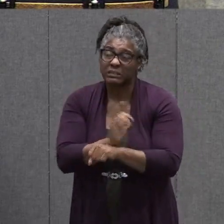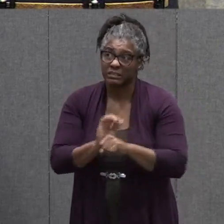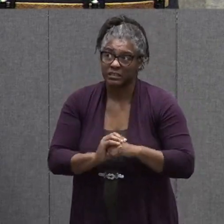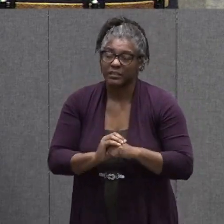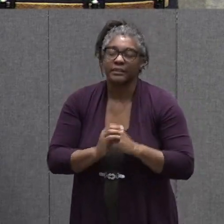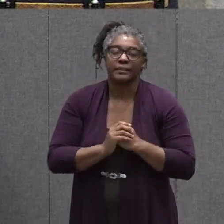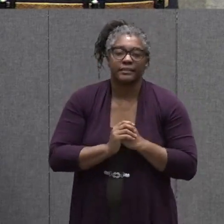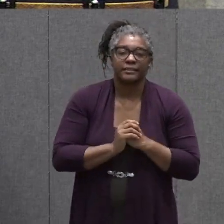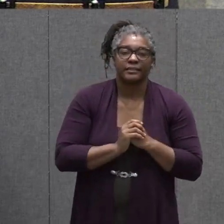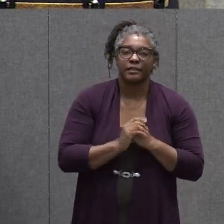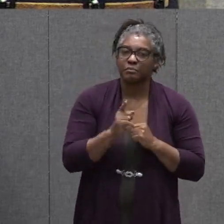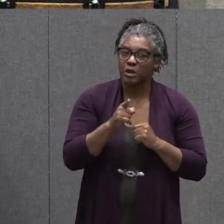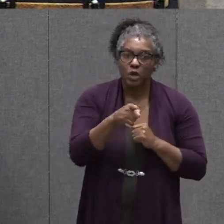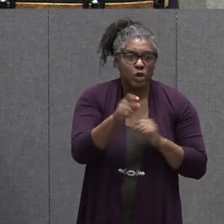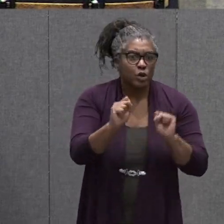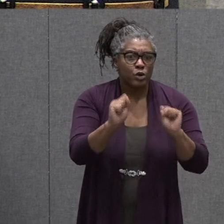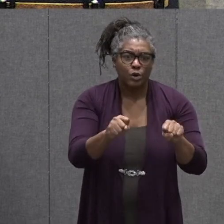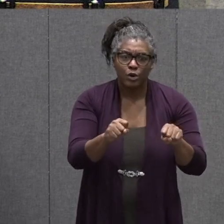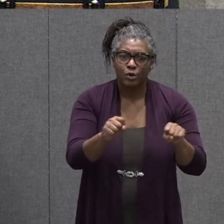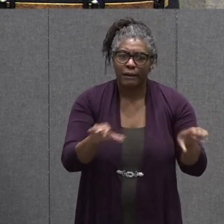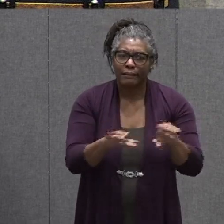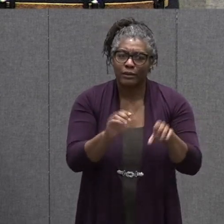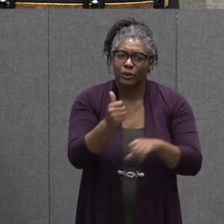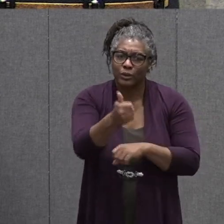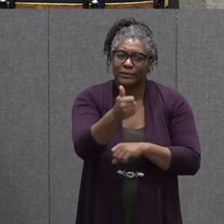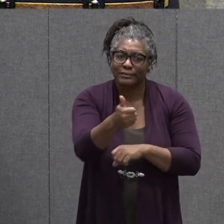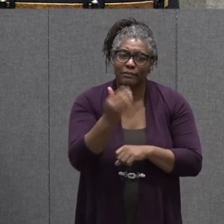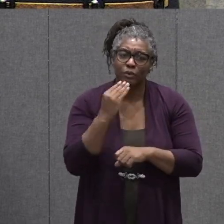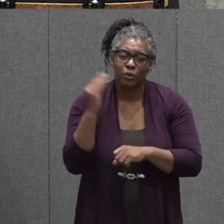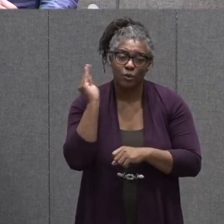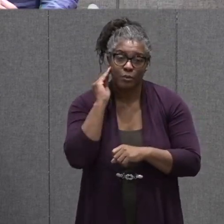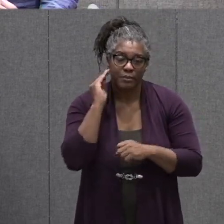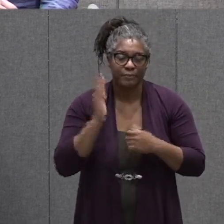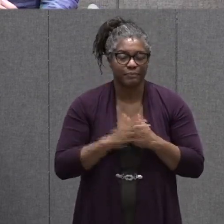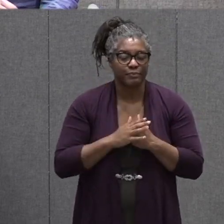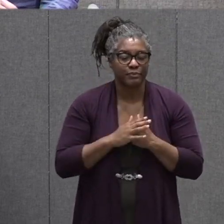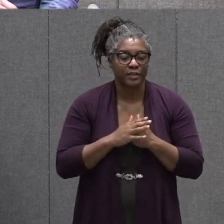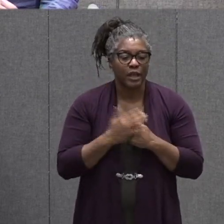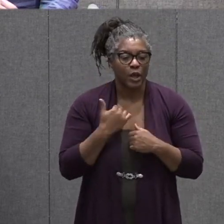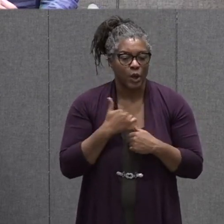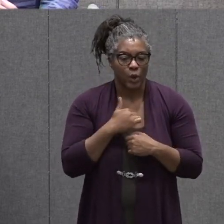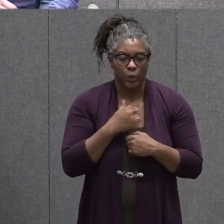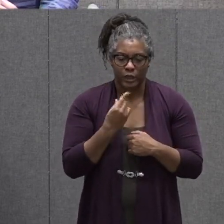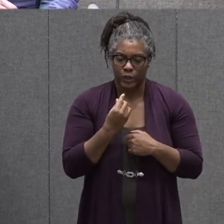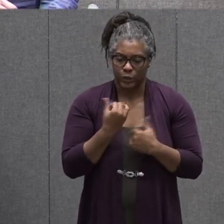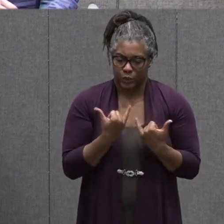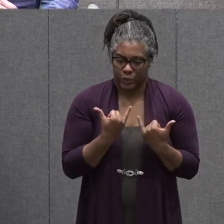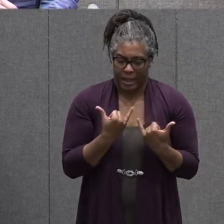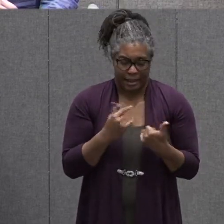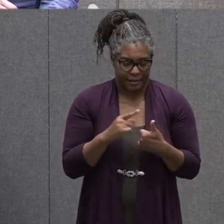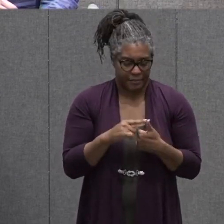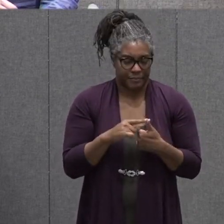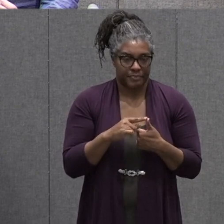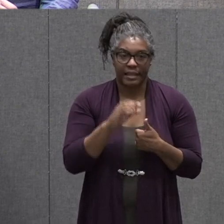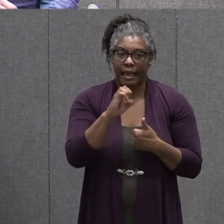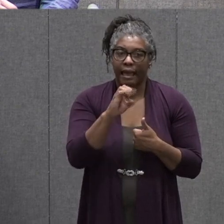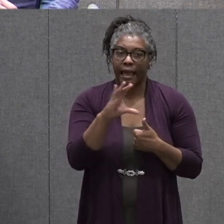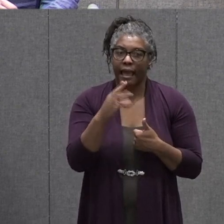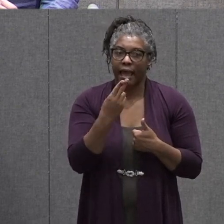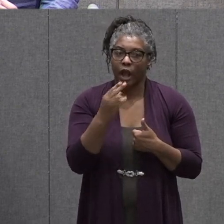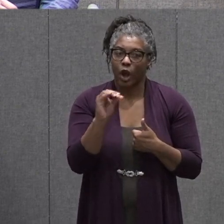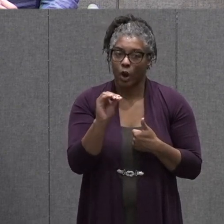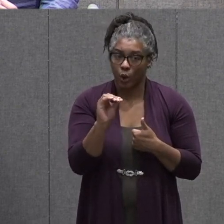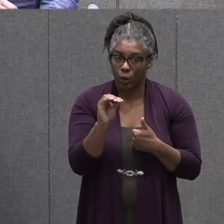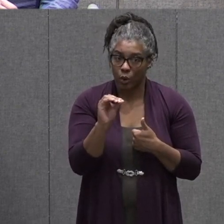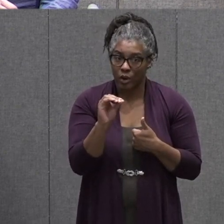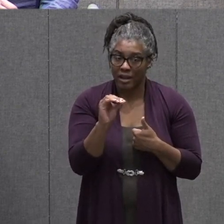And you can do this at home. What have we done today? We have echoed sounds, and so that's one way that you can play, is that you